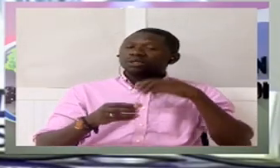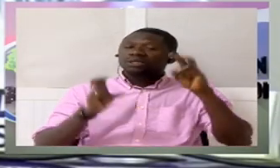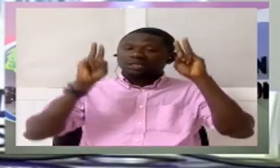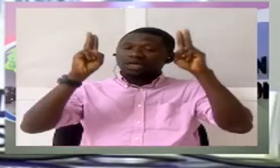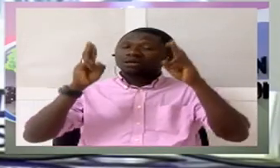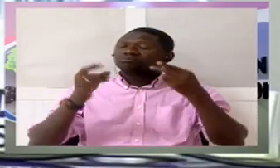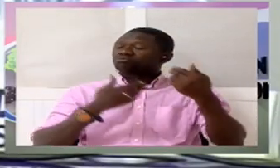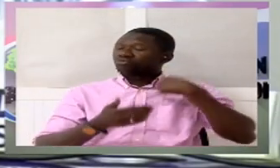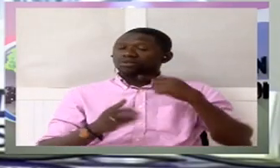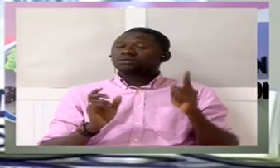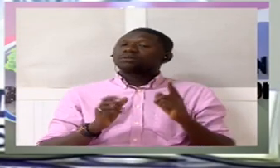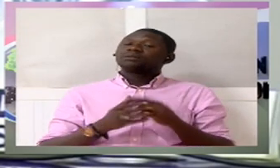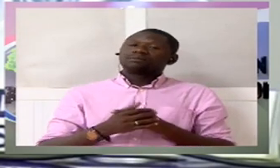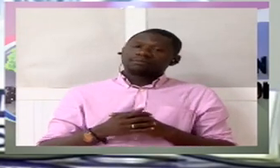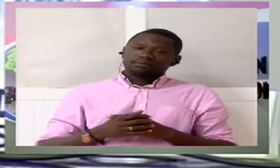that before